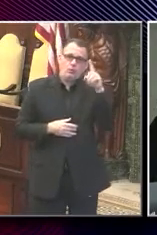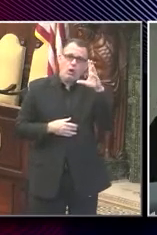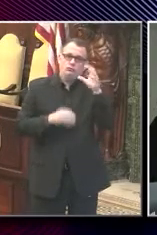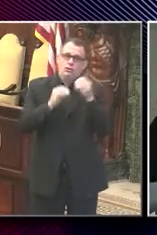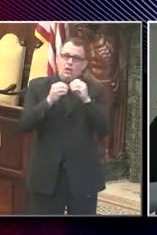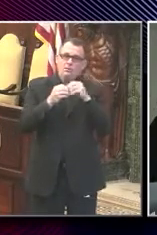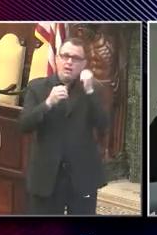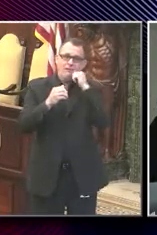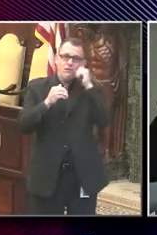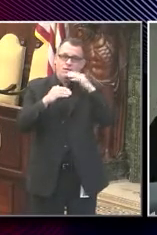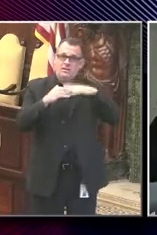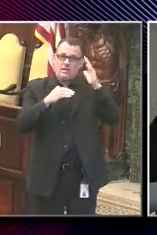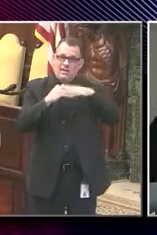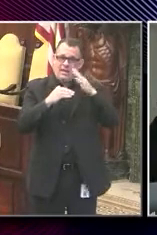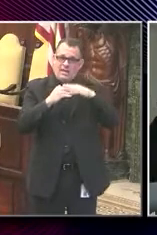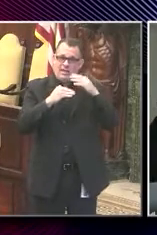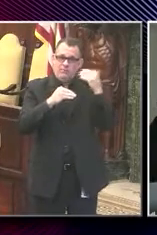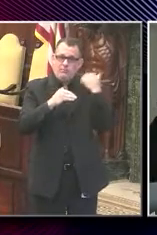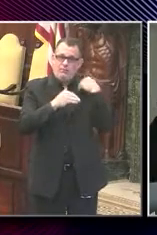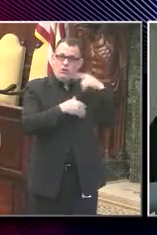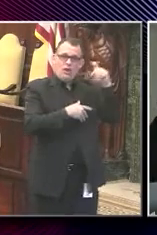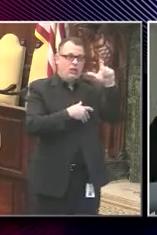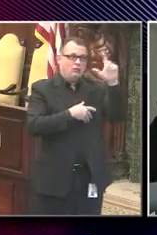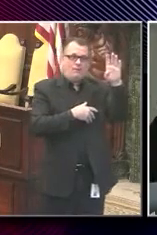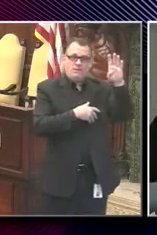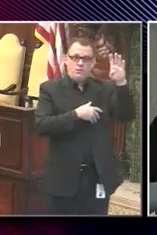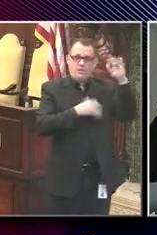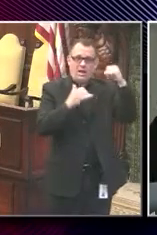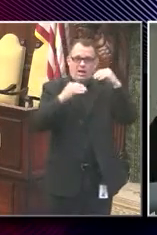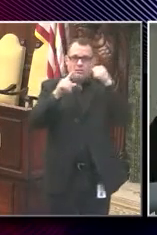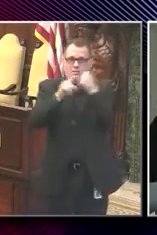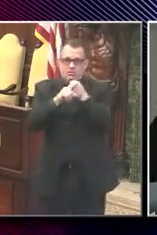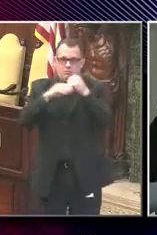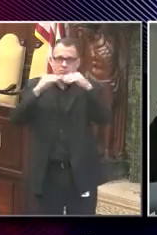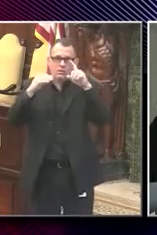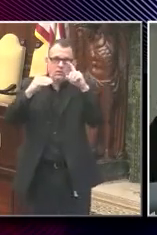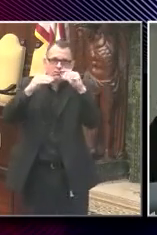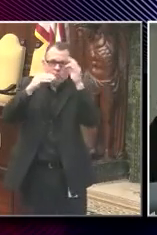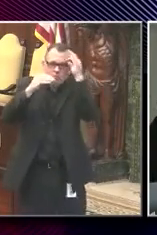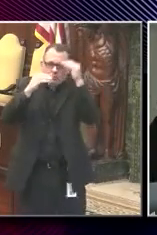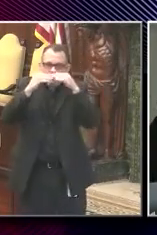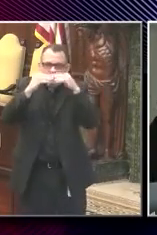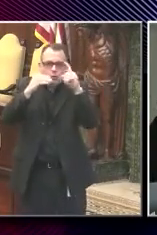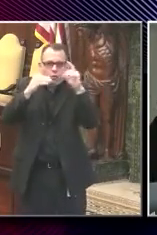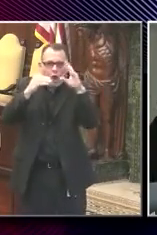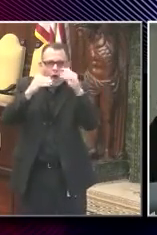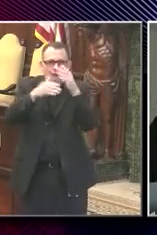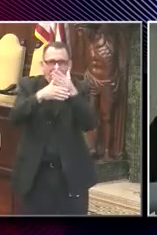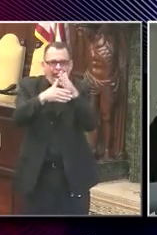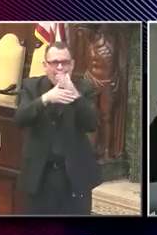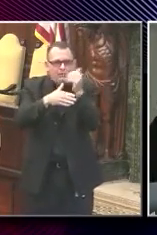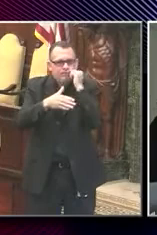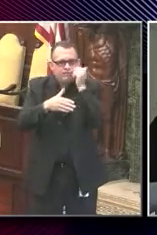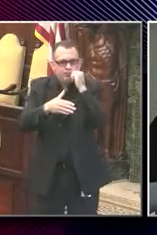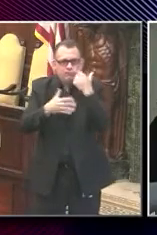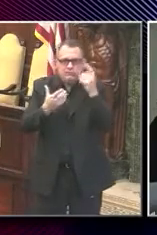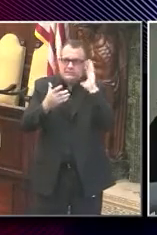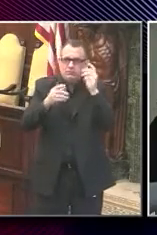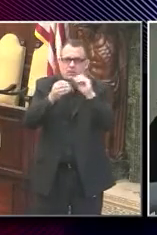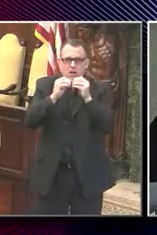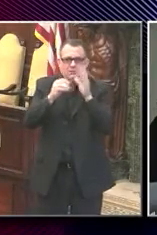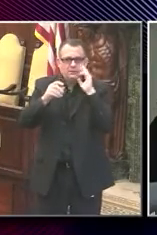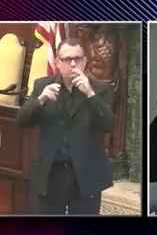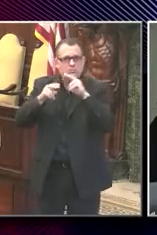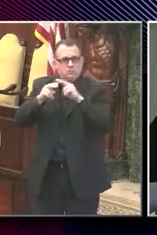than the 124 cases per day that we now have for the average for last week. So that also is a good sign. And another good sign, we've